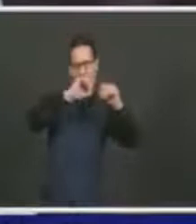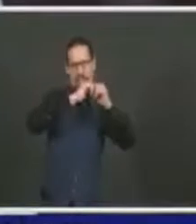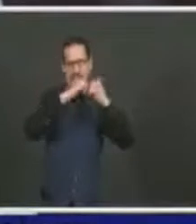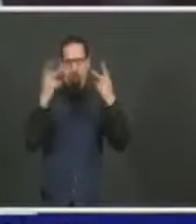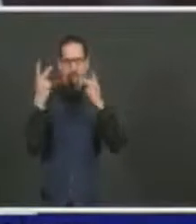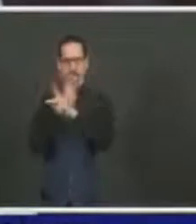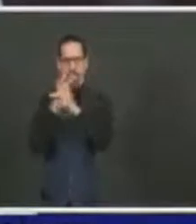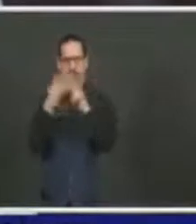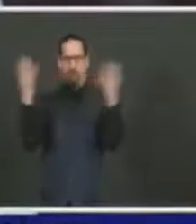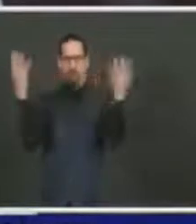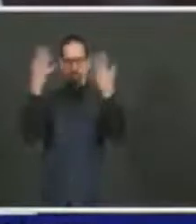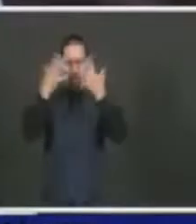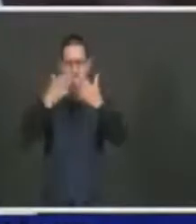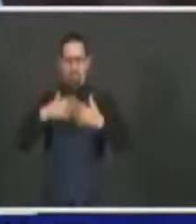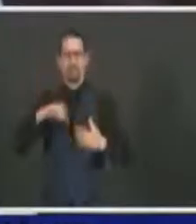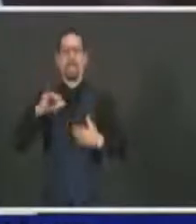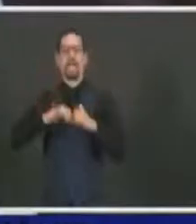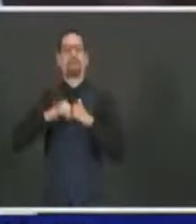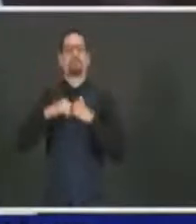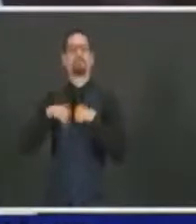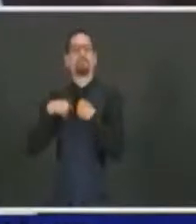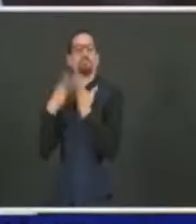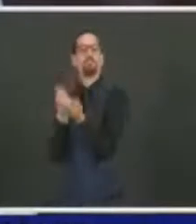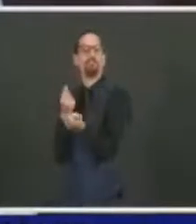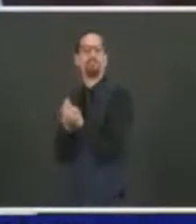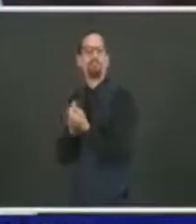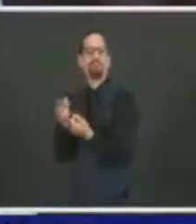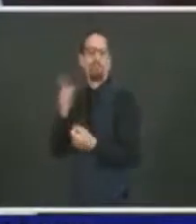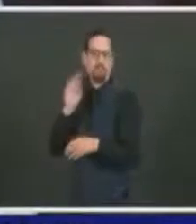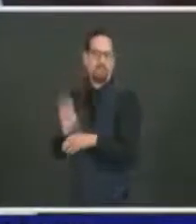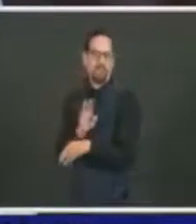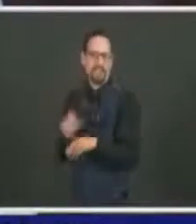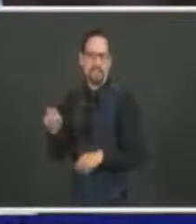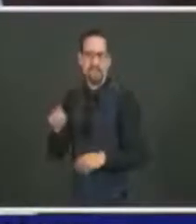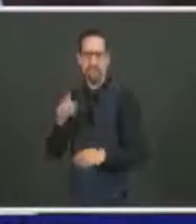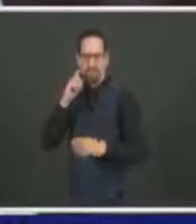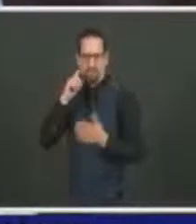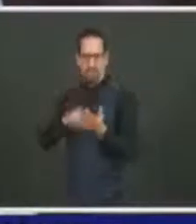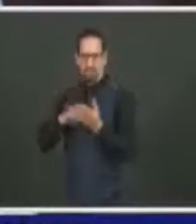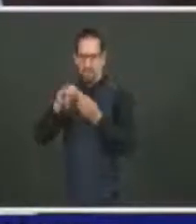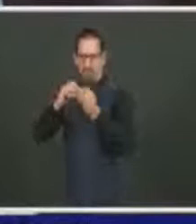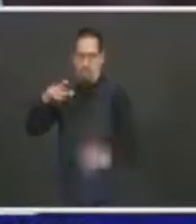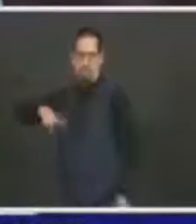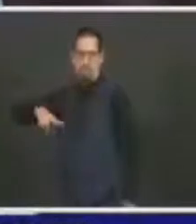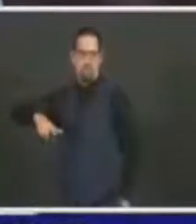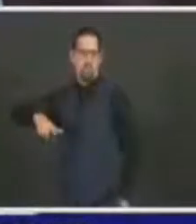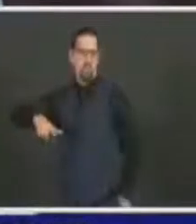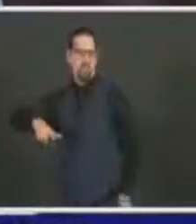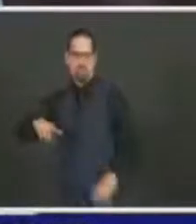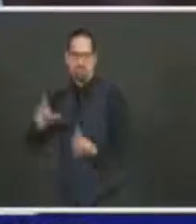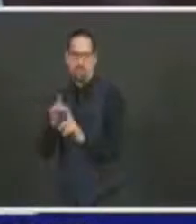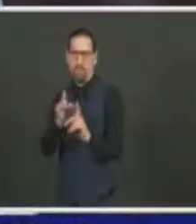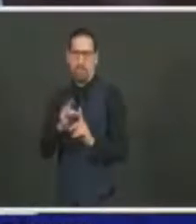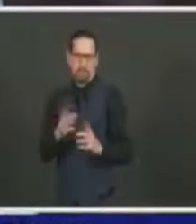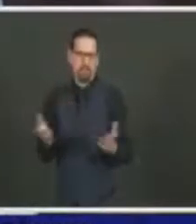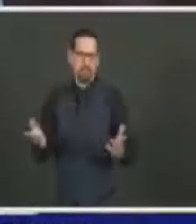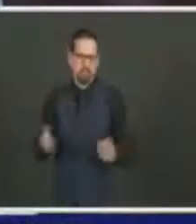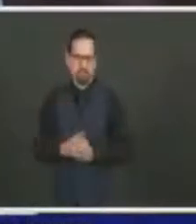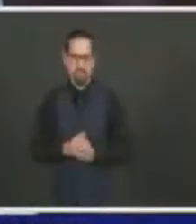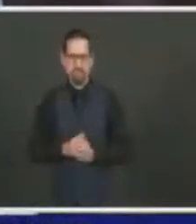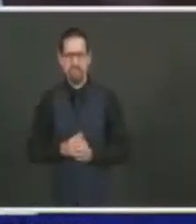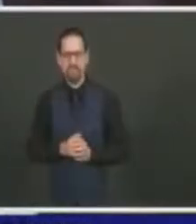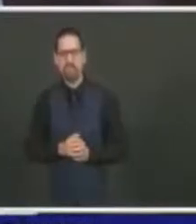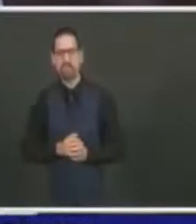those businesses as well that we're seeing single digit positivity rates. So I'll bring that back, but want to use your question as a